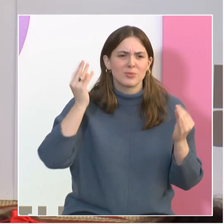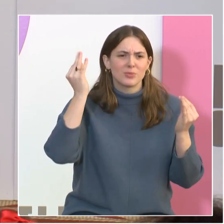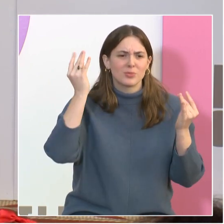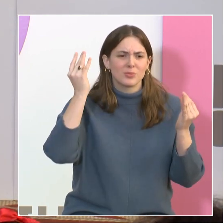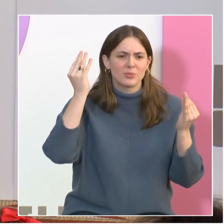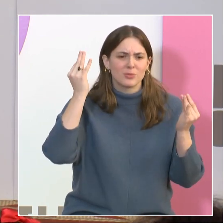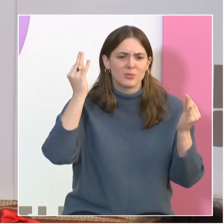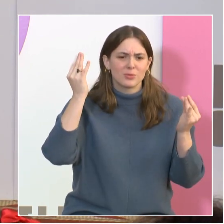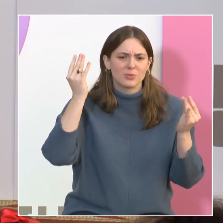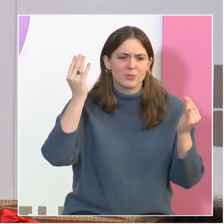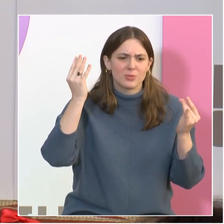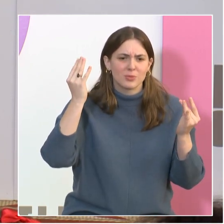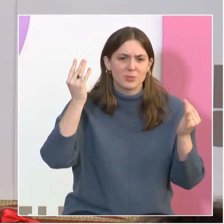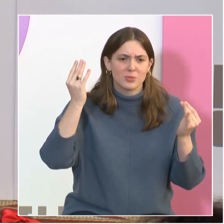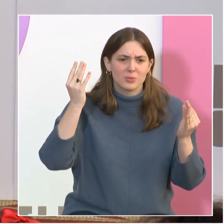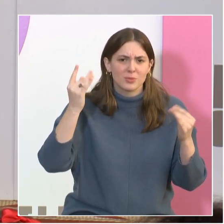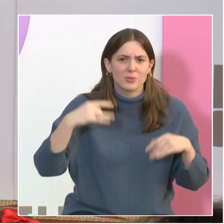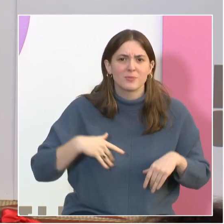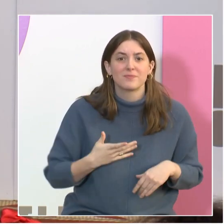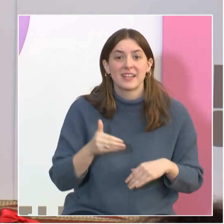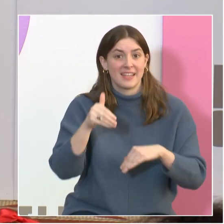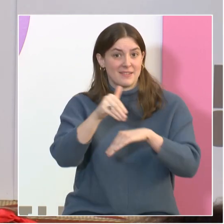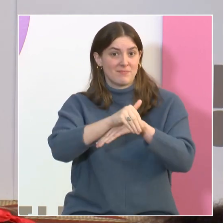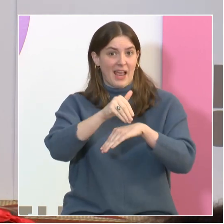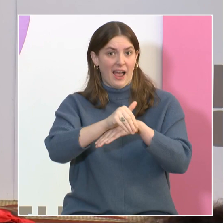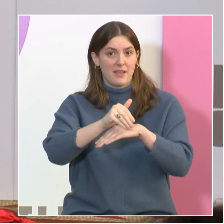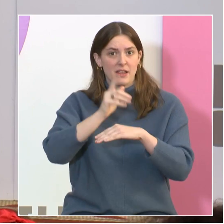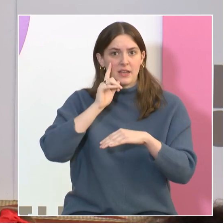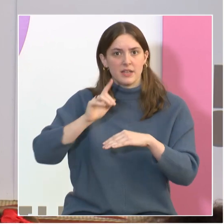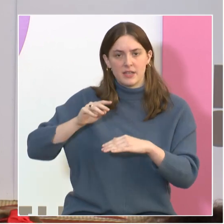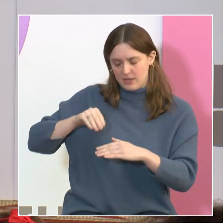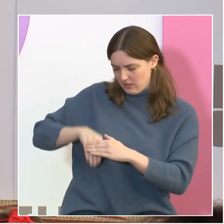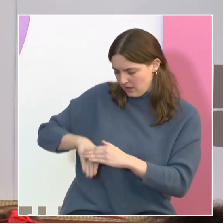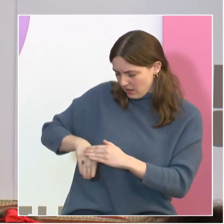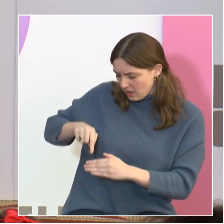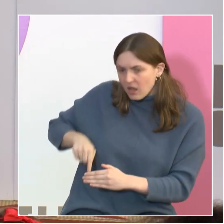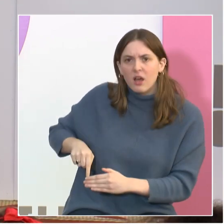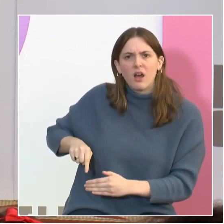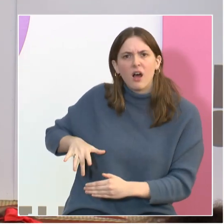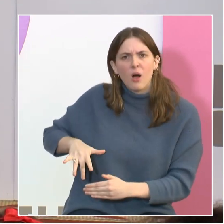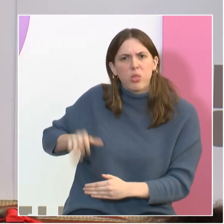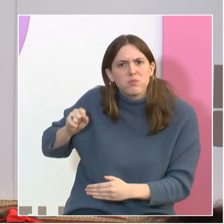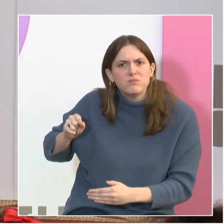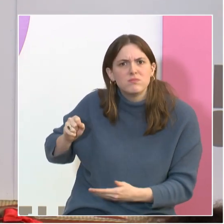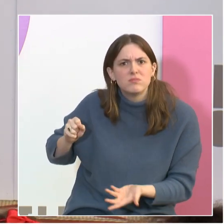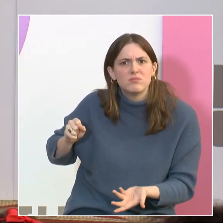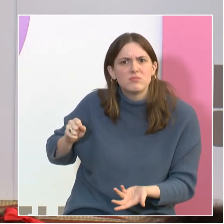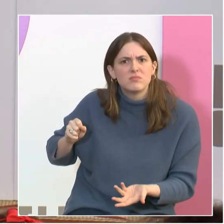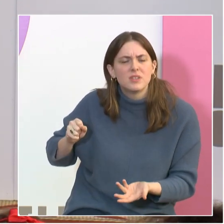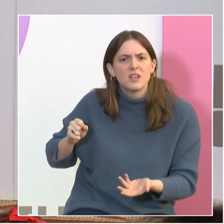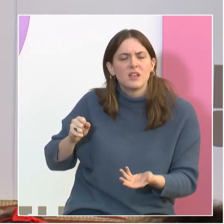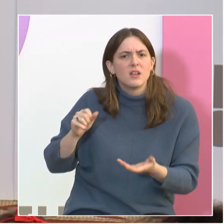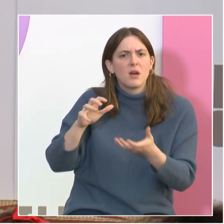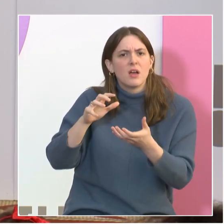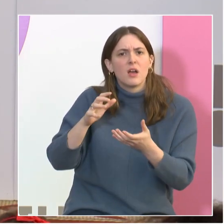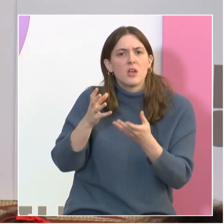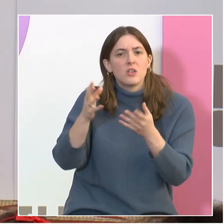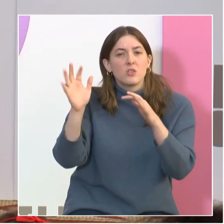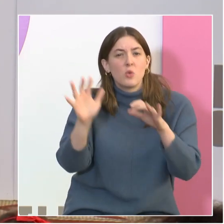Before he got into bed, he looked in his pocket. His pocket was empty. The snowball